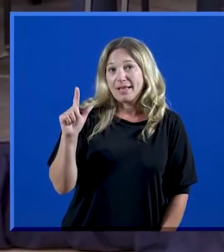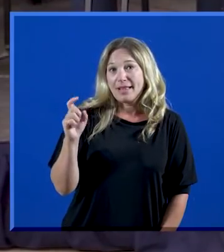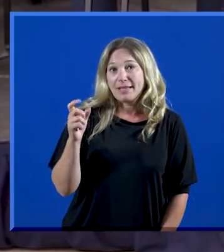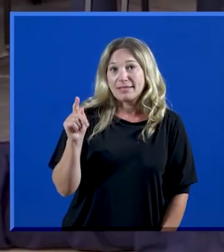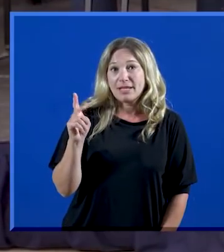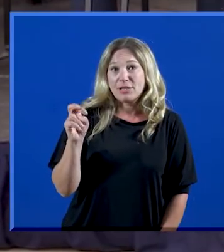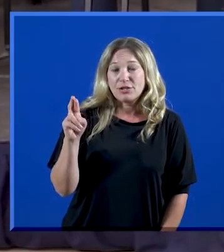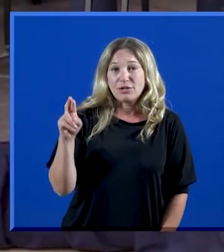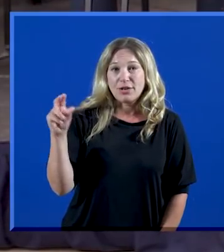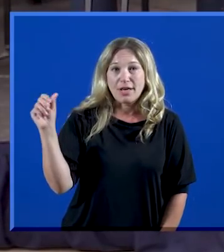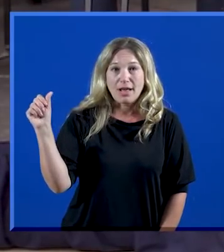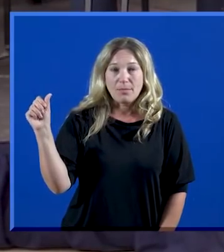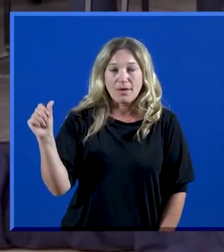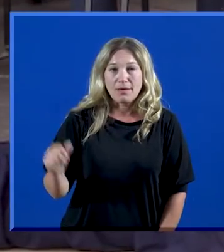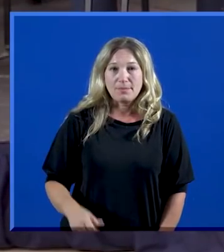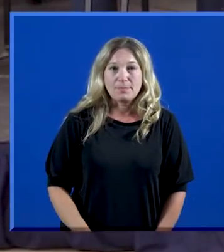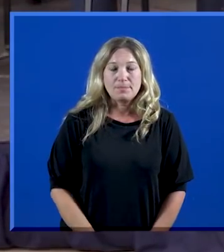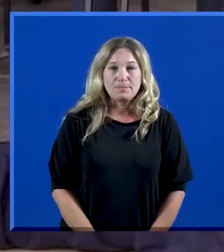Alexander Alba,